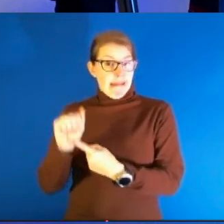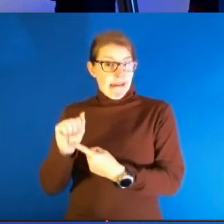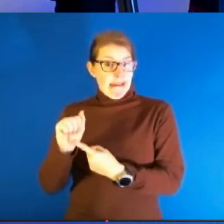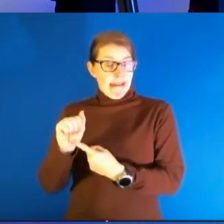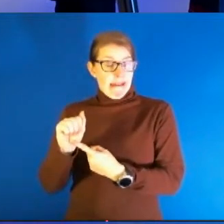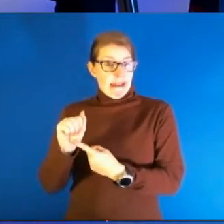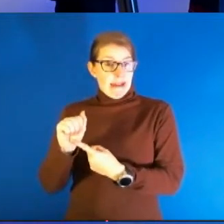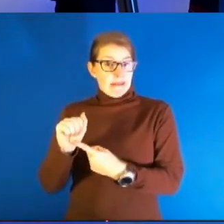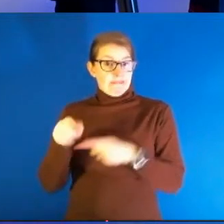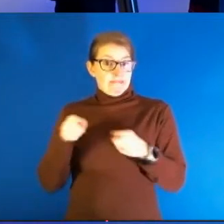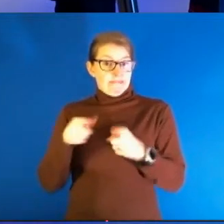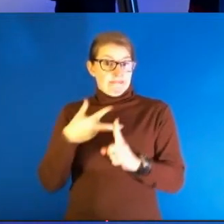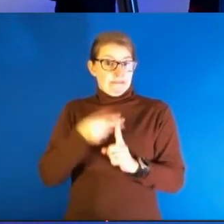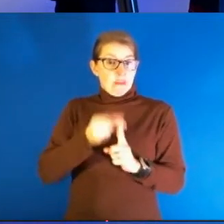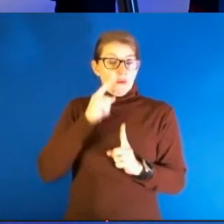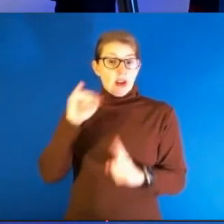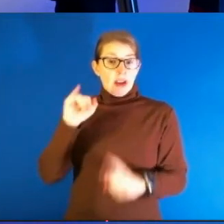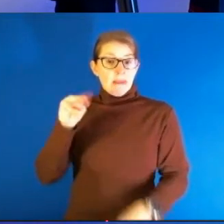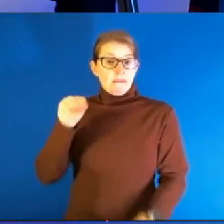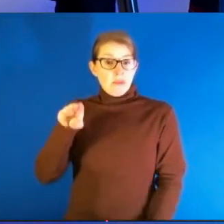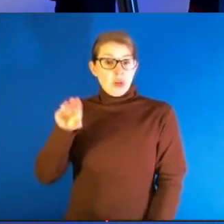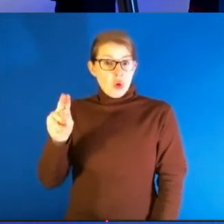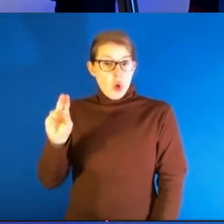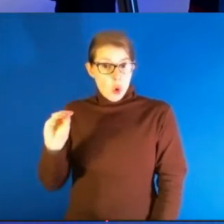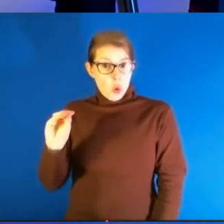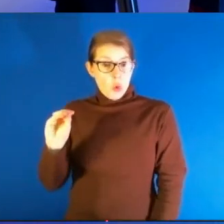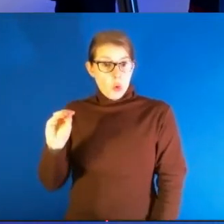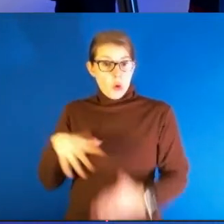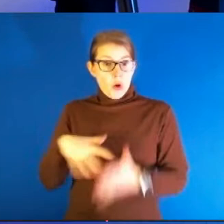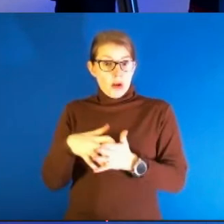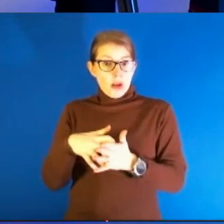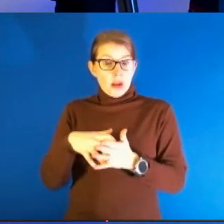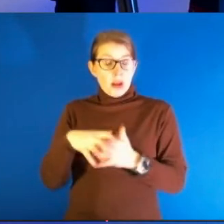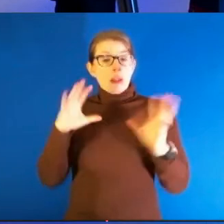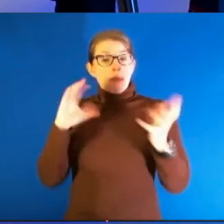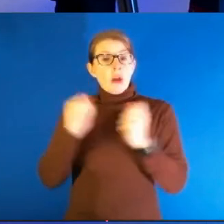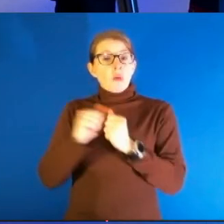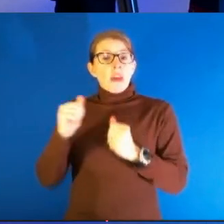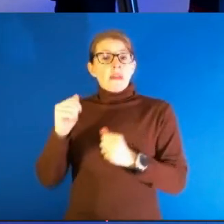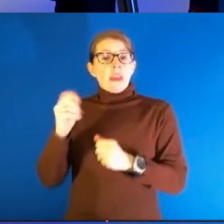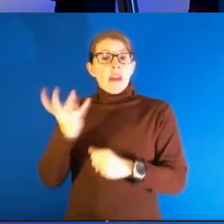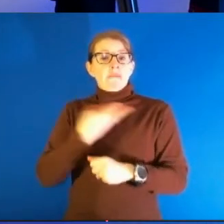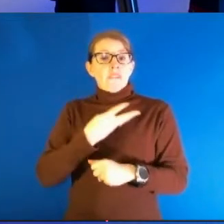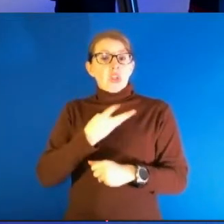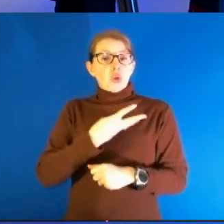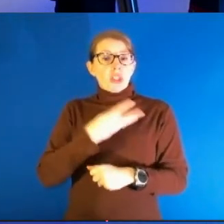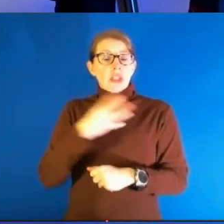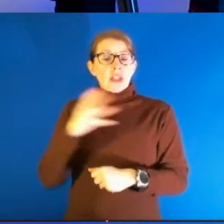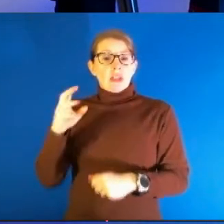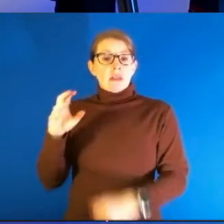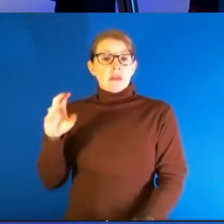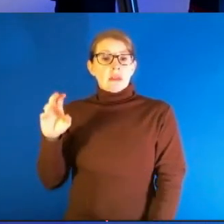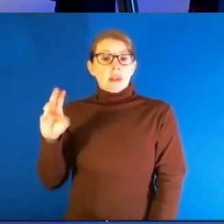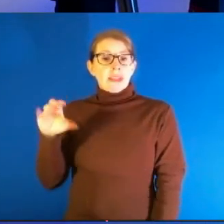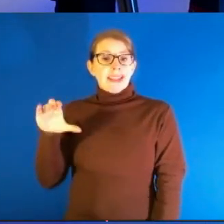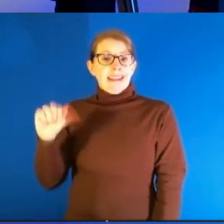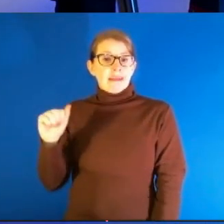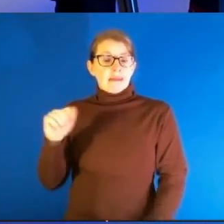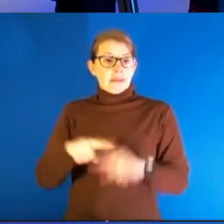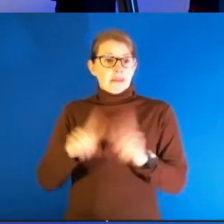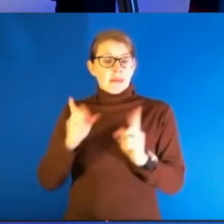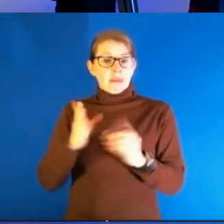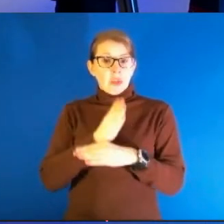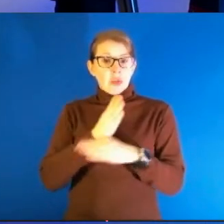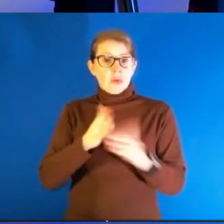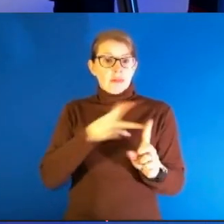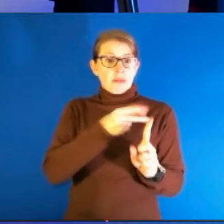for immunocompromised patients versus the infusions. Who wants that one? And help us know what the difference is between the injection and the